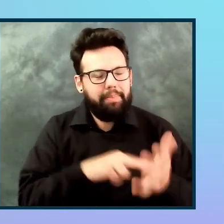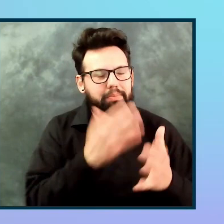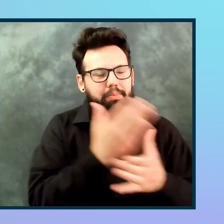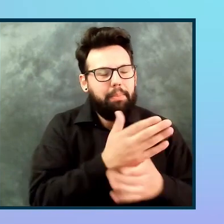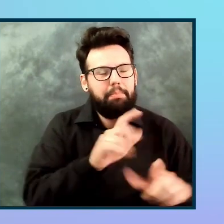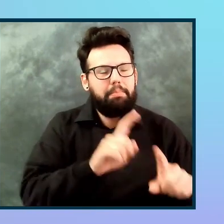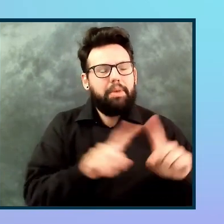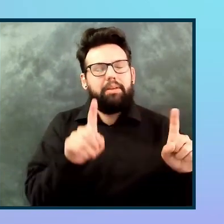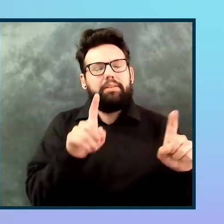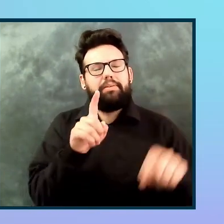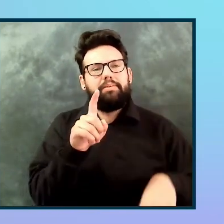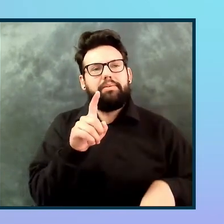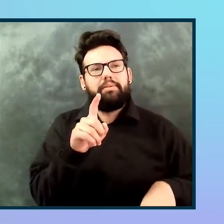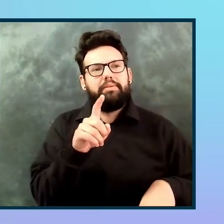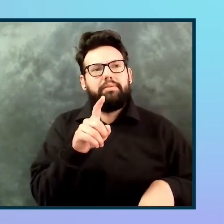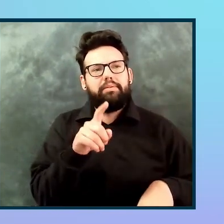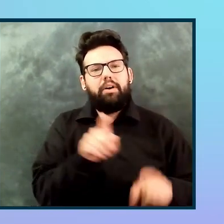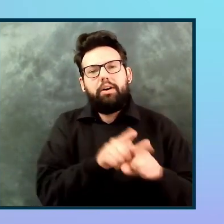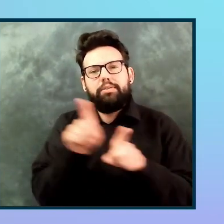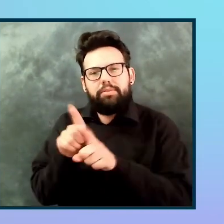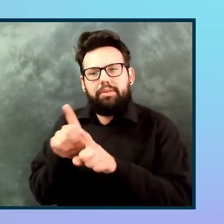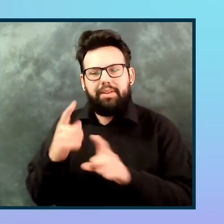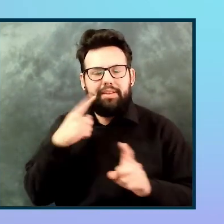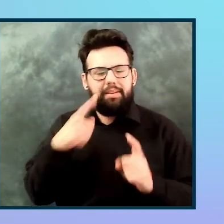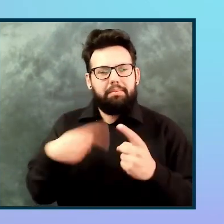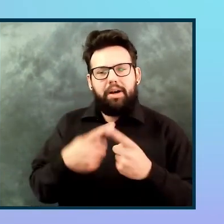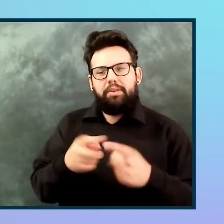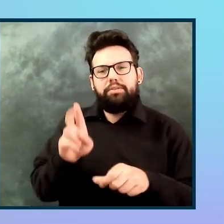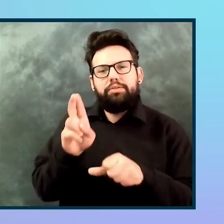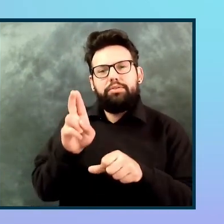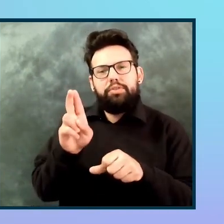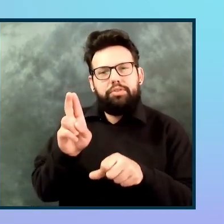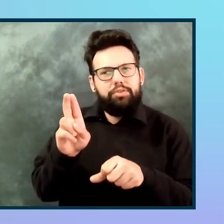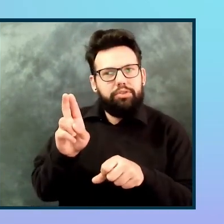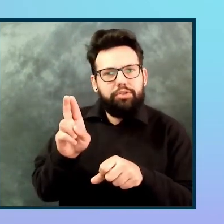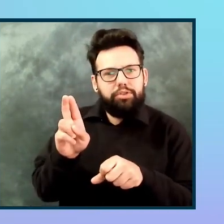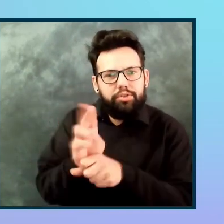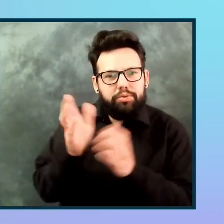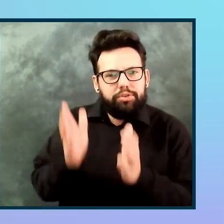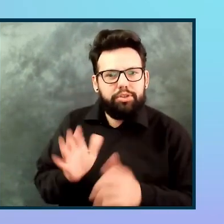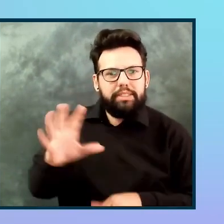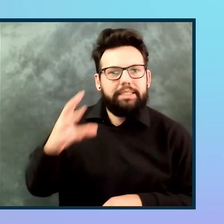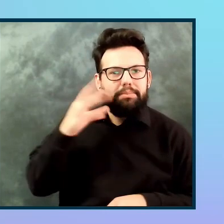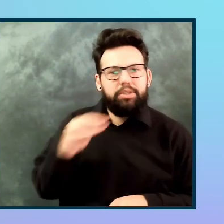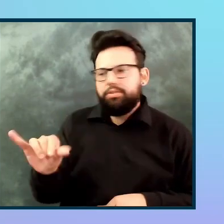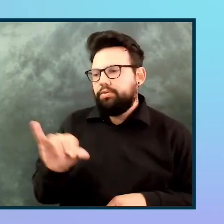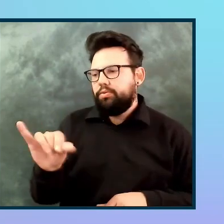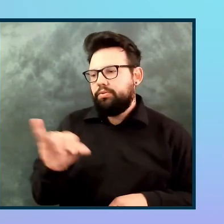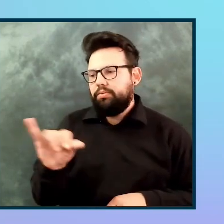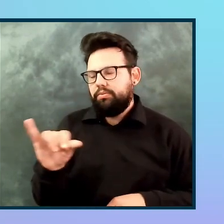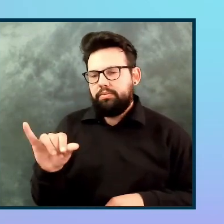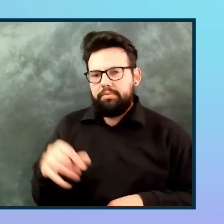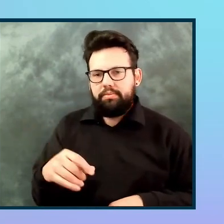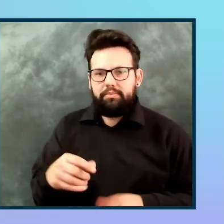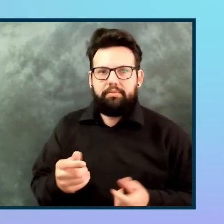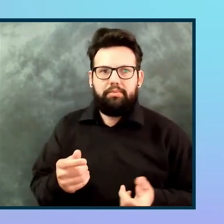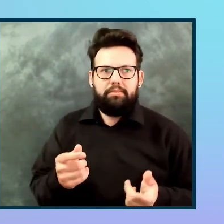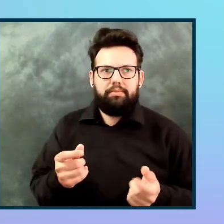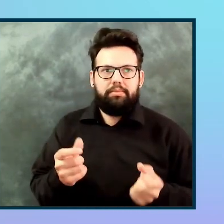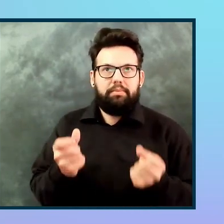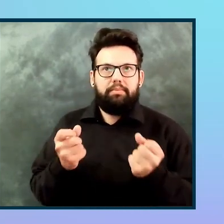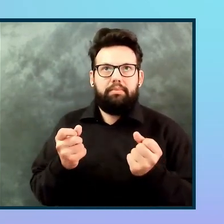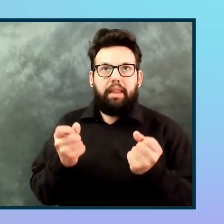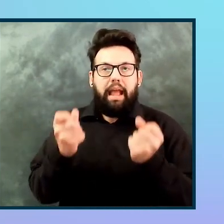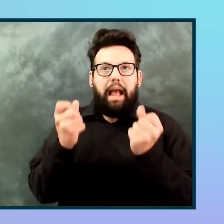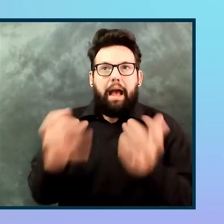for it. I was going to say, even looking at things like the user experience, like how many clicks does it take a user to